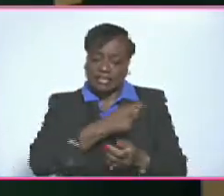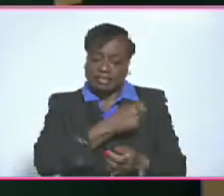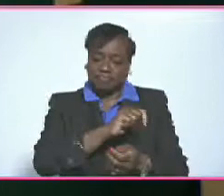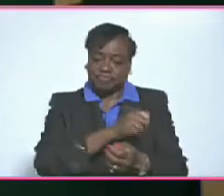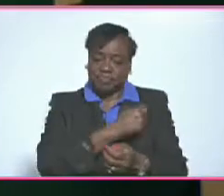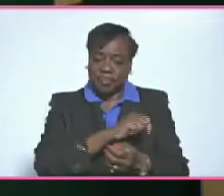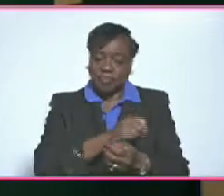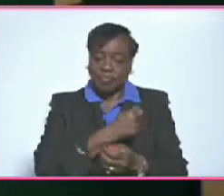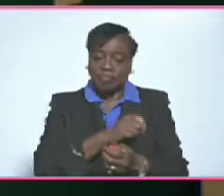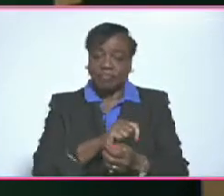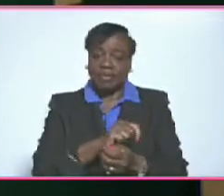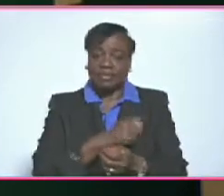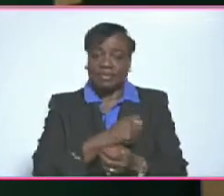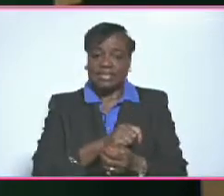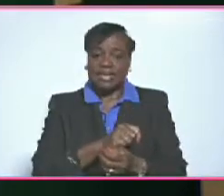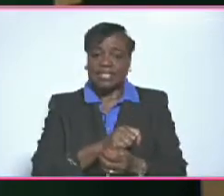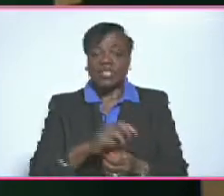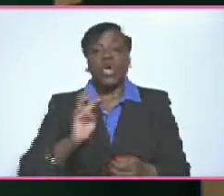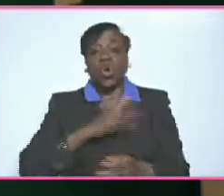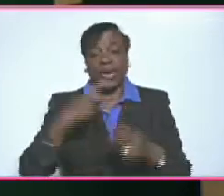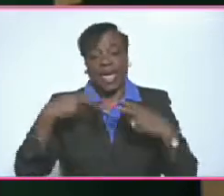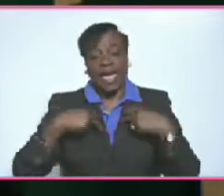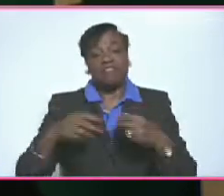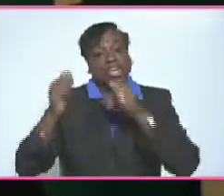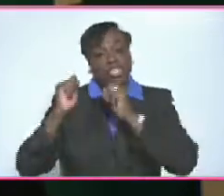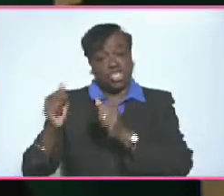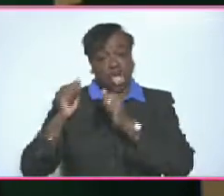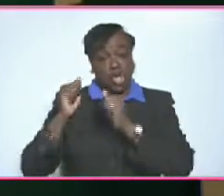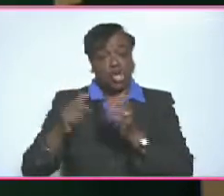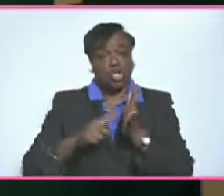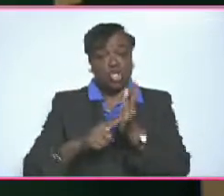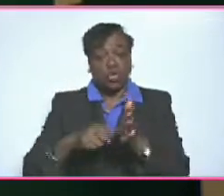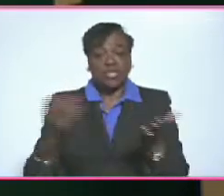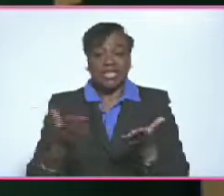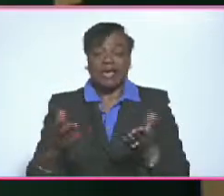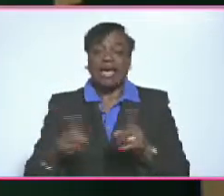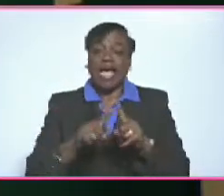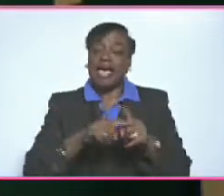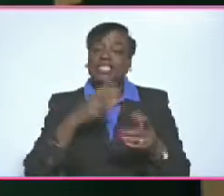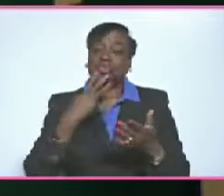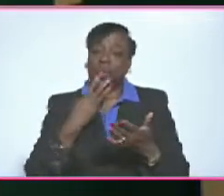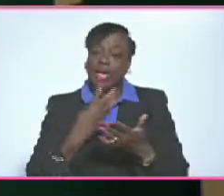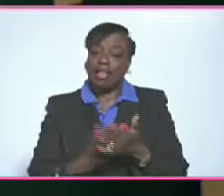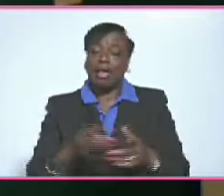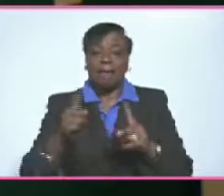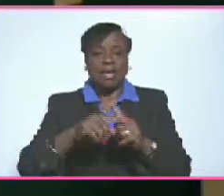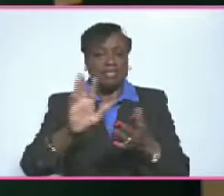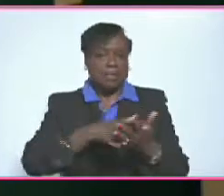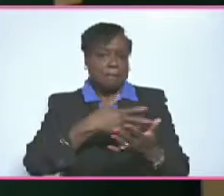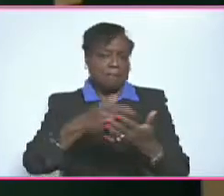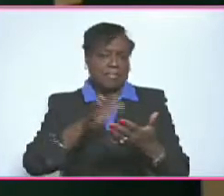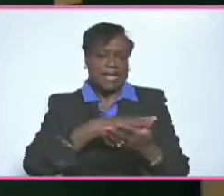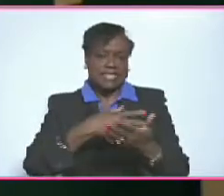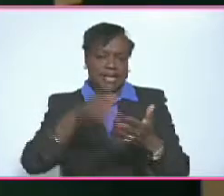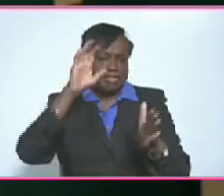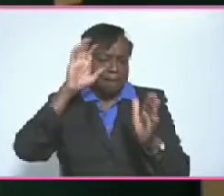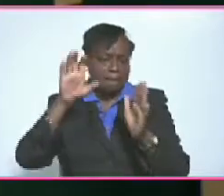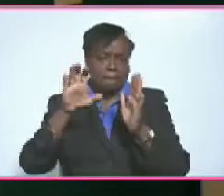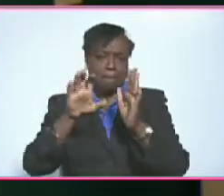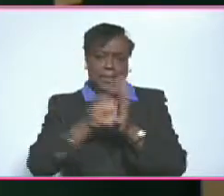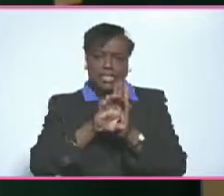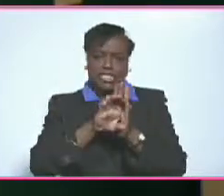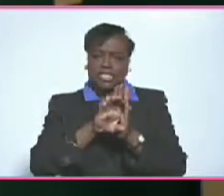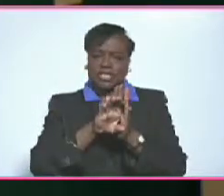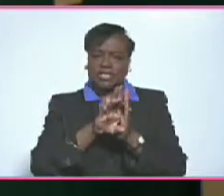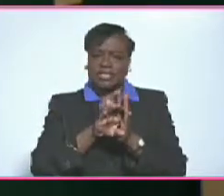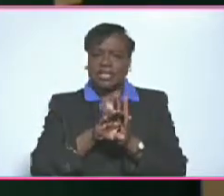We often have Junkanoo exhibits here as well, but the painting, the sculpture, the photography, it just gives you a light into our country and